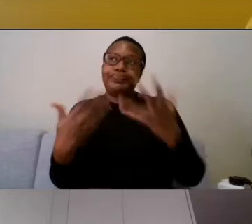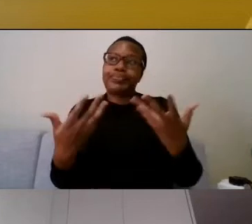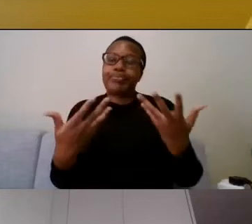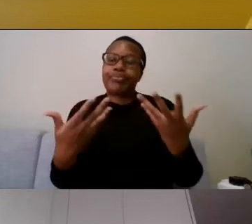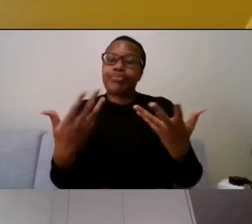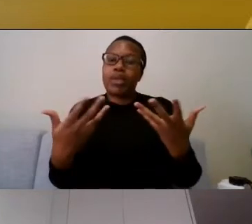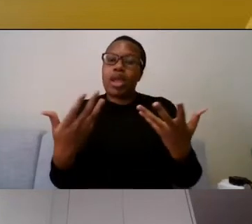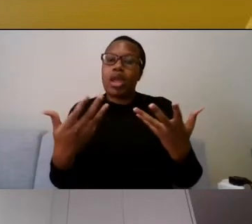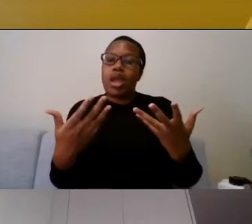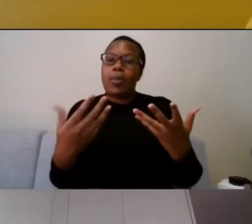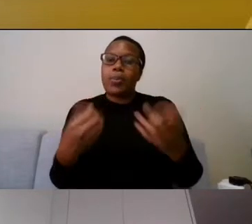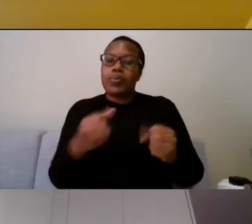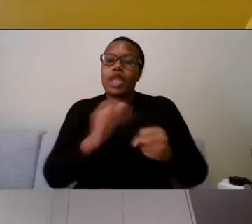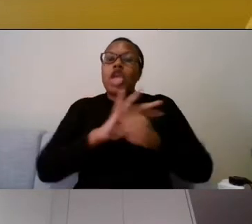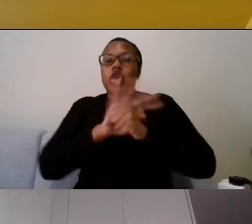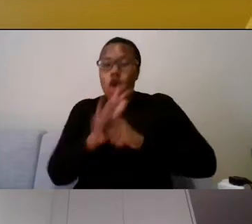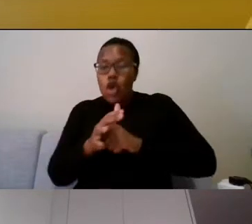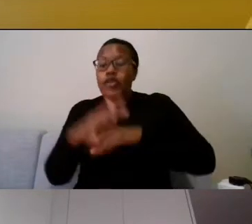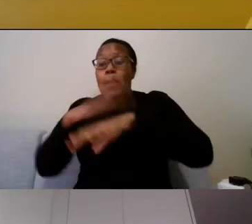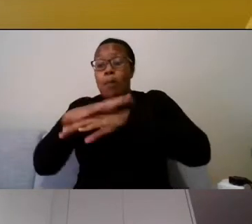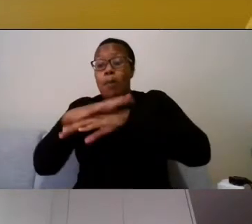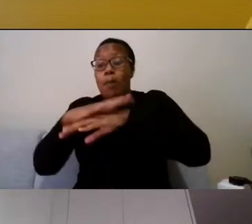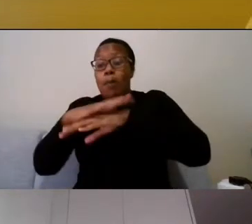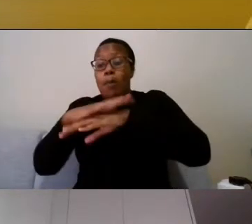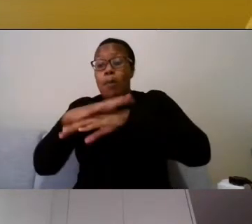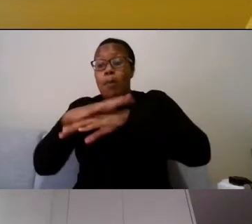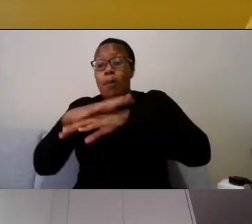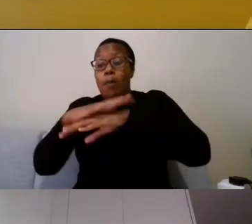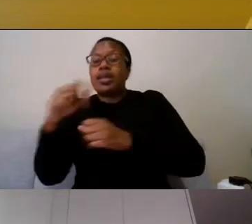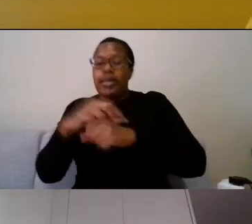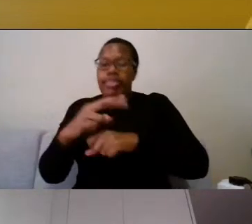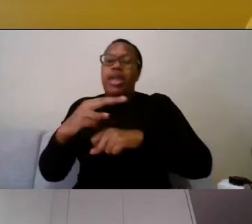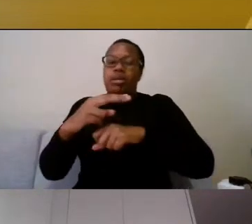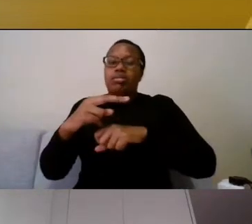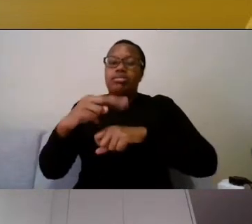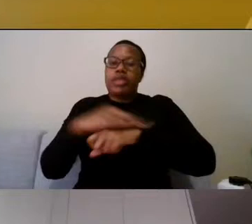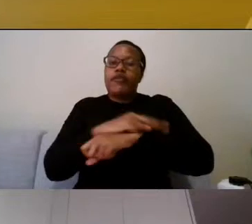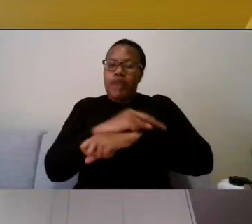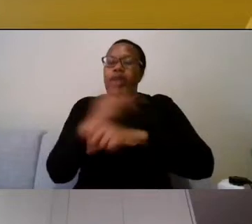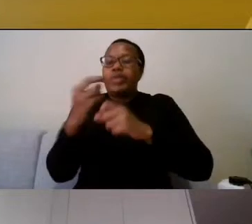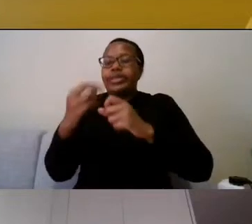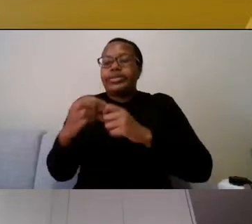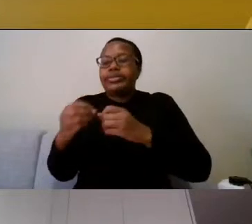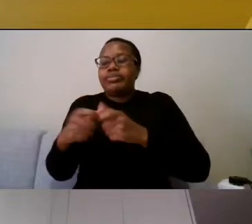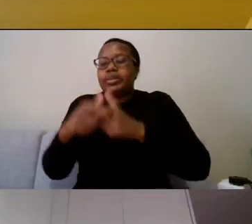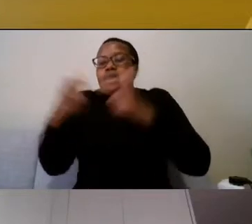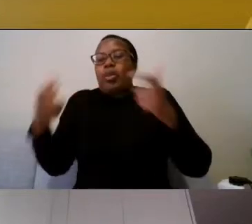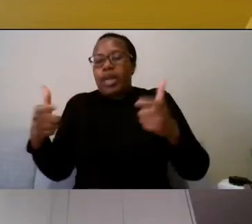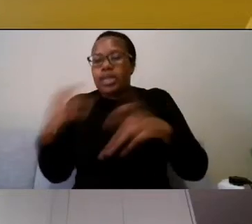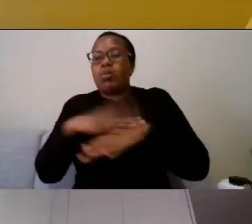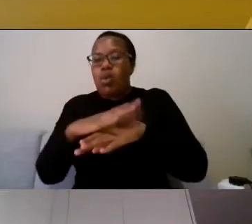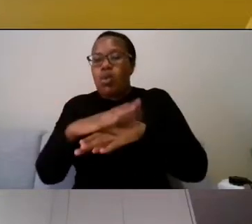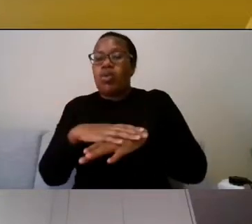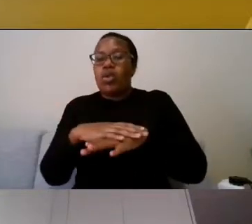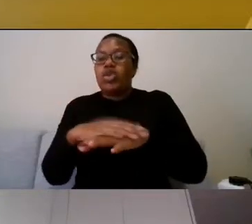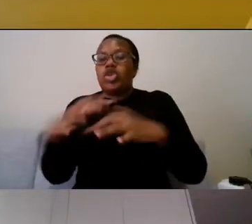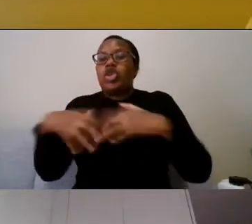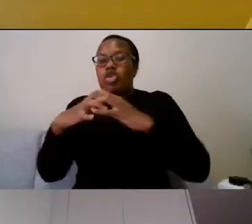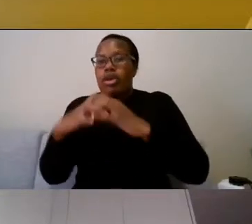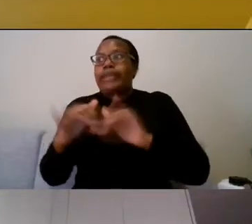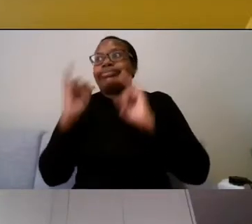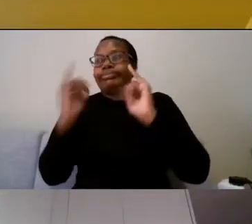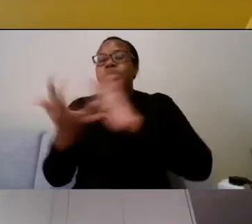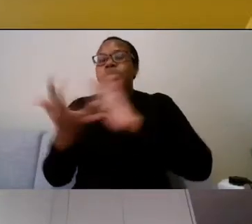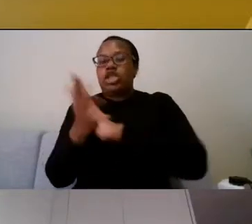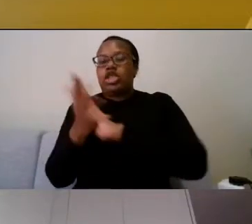where COVID is more prevalent, and it then does cause significant disruptions, obviously, as to when a person